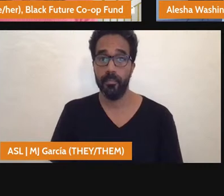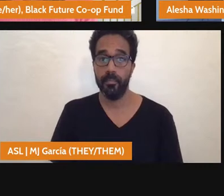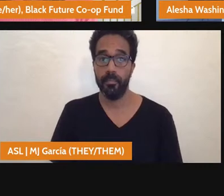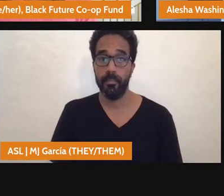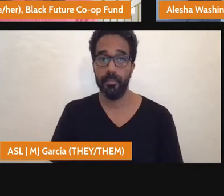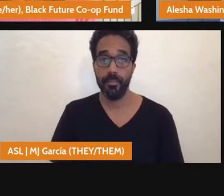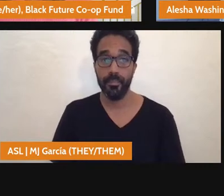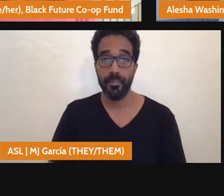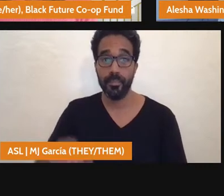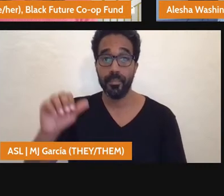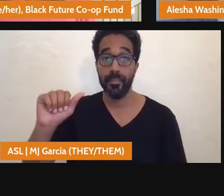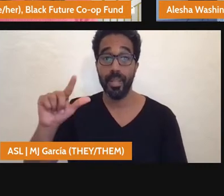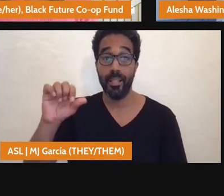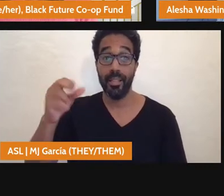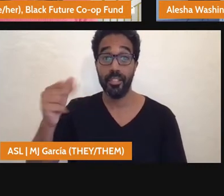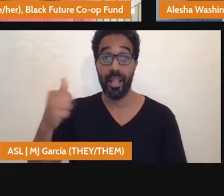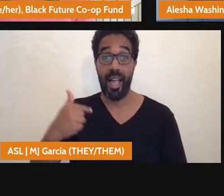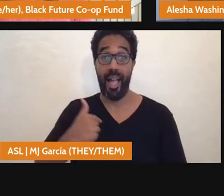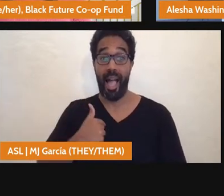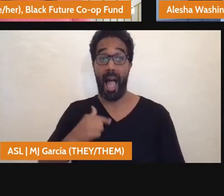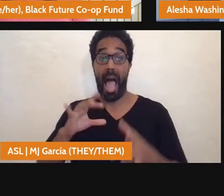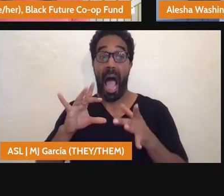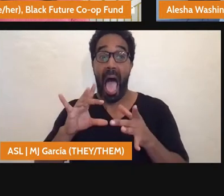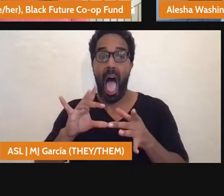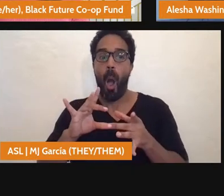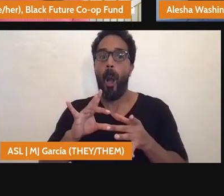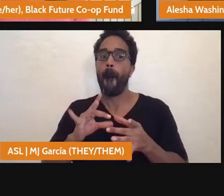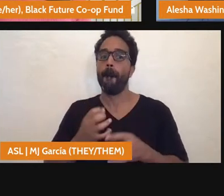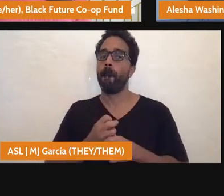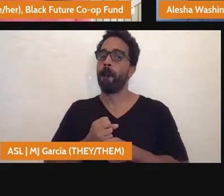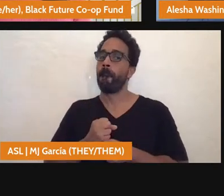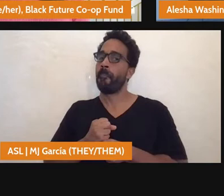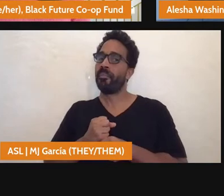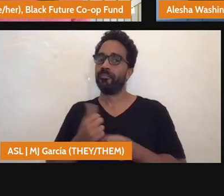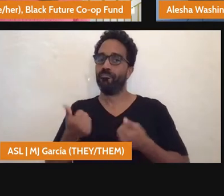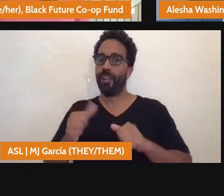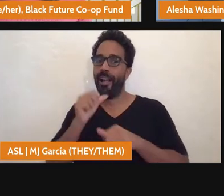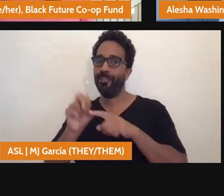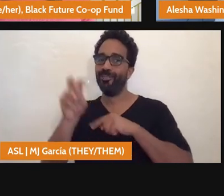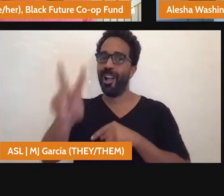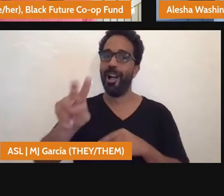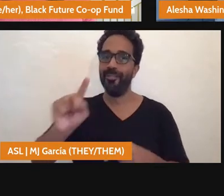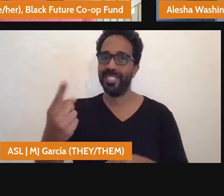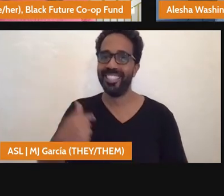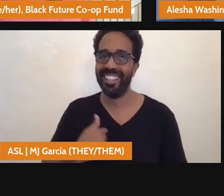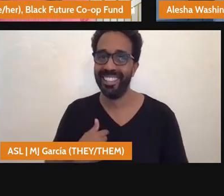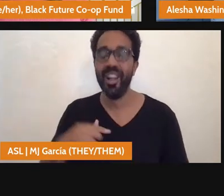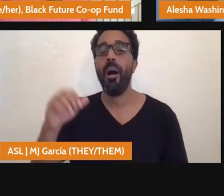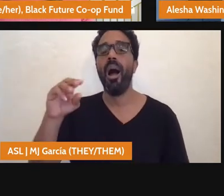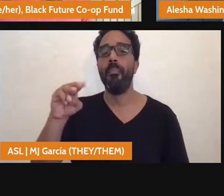I mean, I have thoughts, but I'm trying not to go first. I know, I'm like, so okay. Fine, I'll go first. Okay.